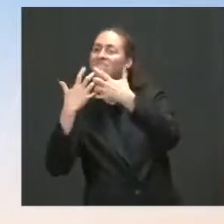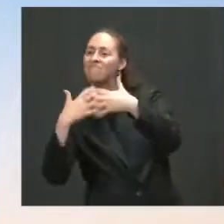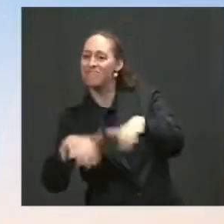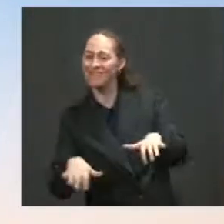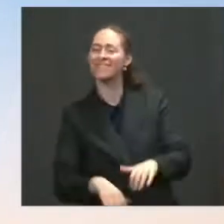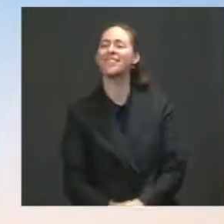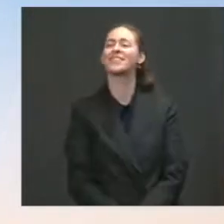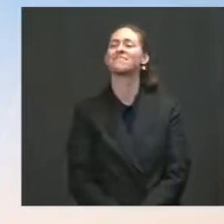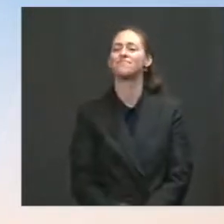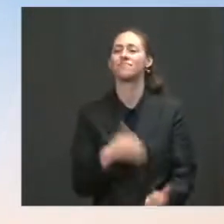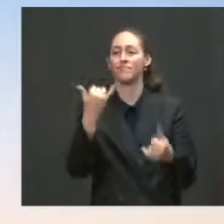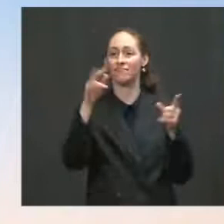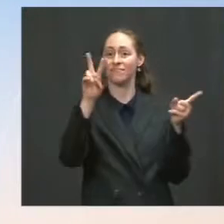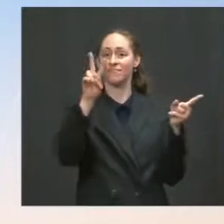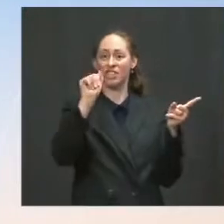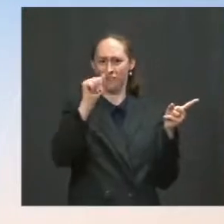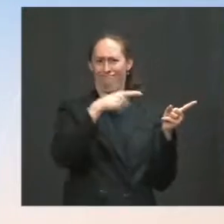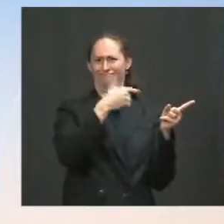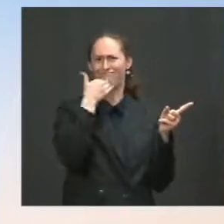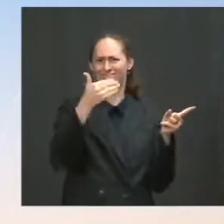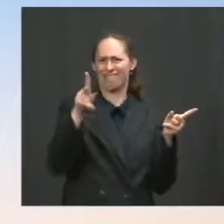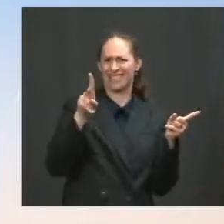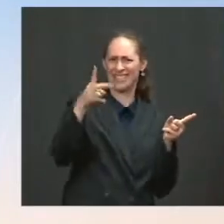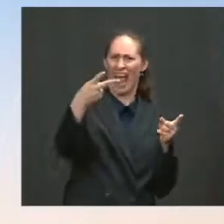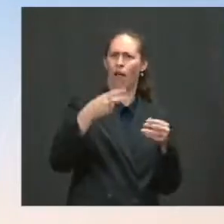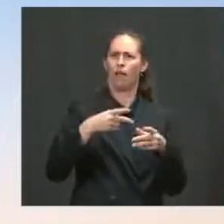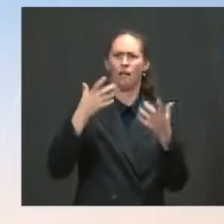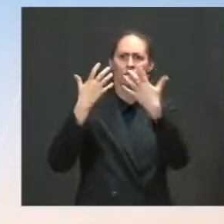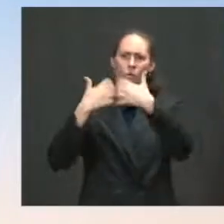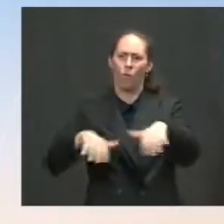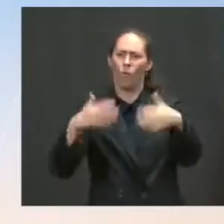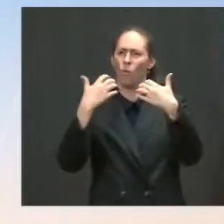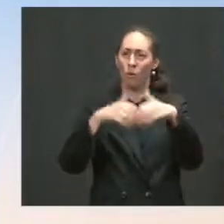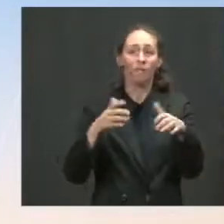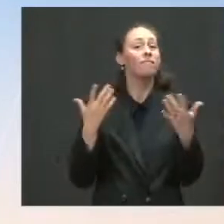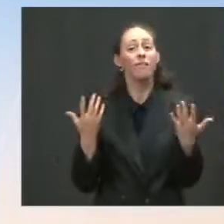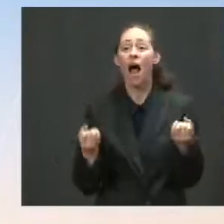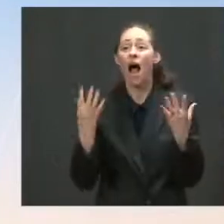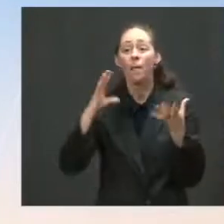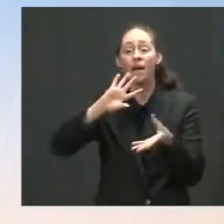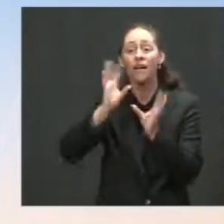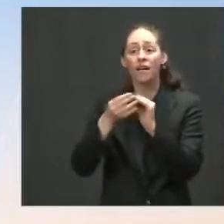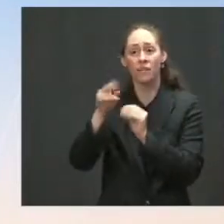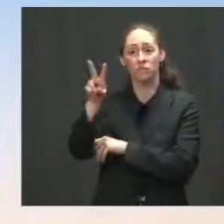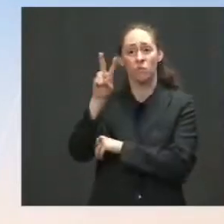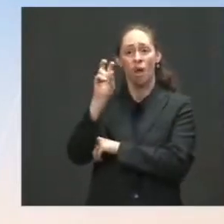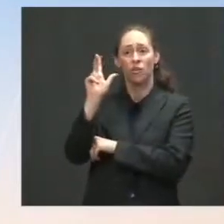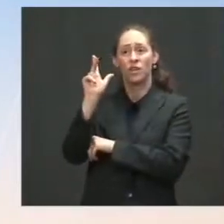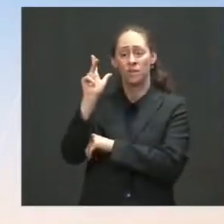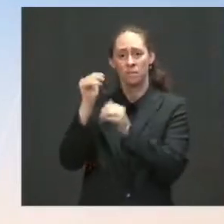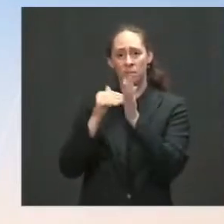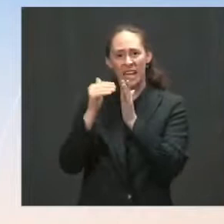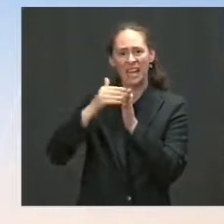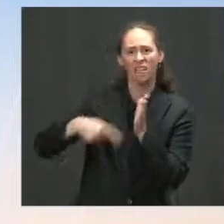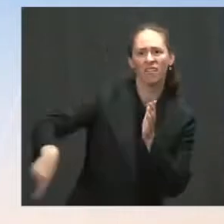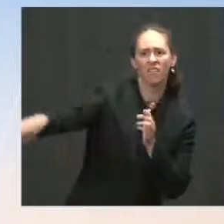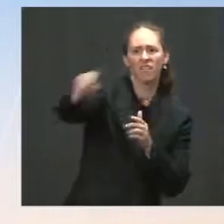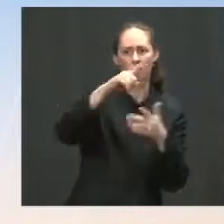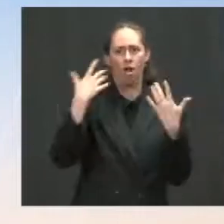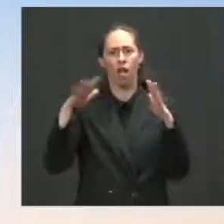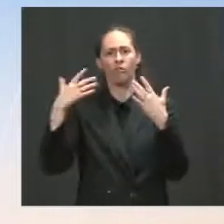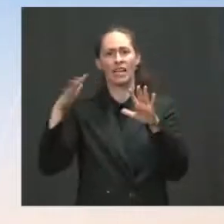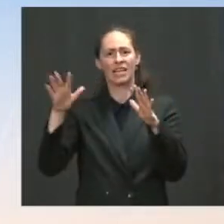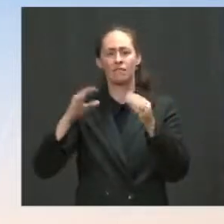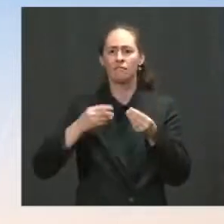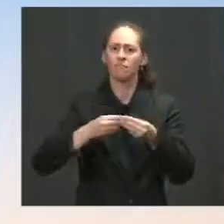out $223 million to tenants and landlords in need. Virginia followed Treasury's guidance to eliminate documentation burdens